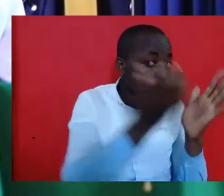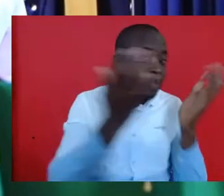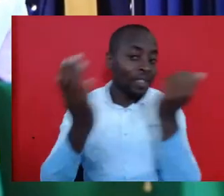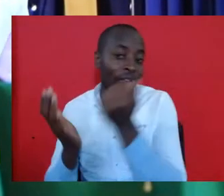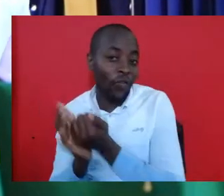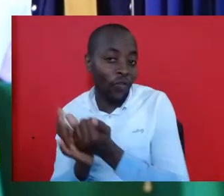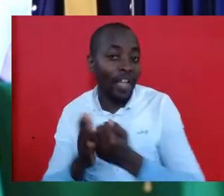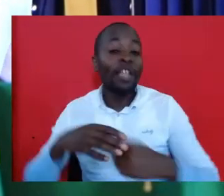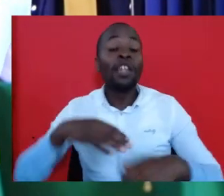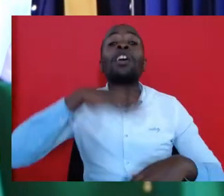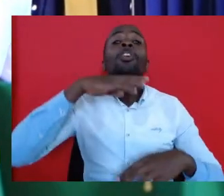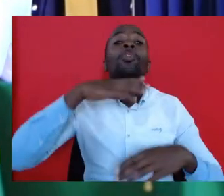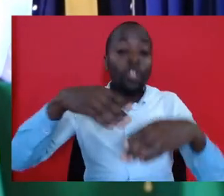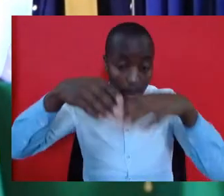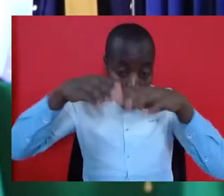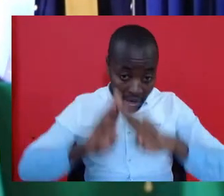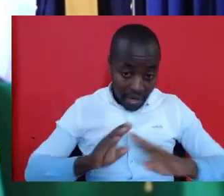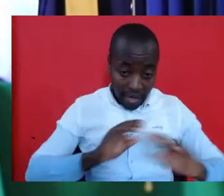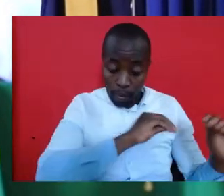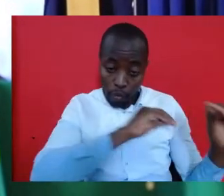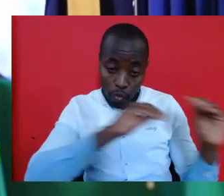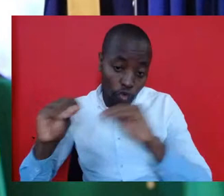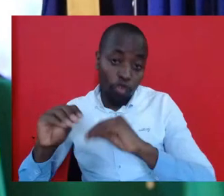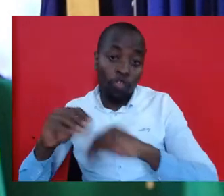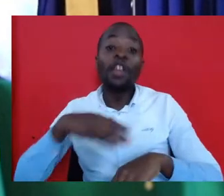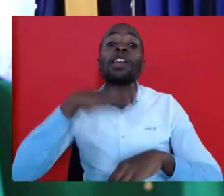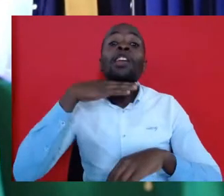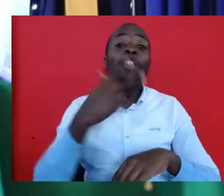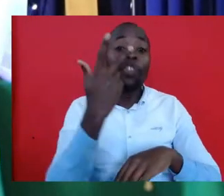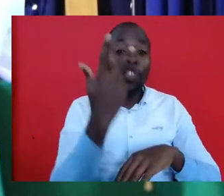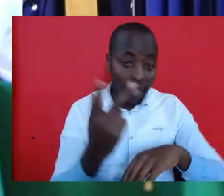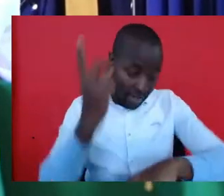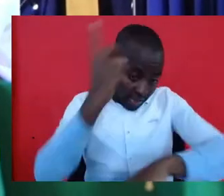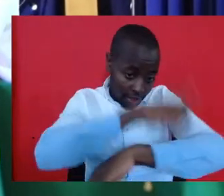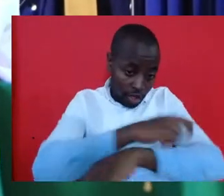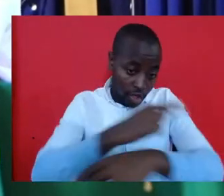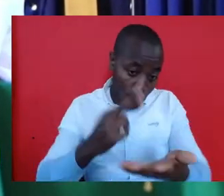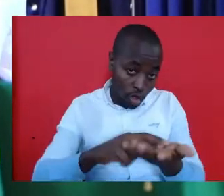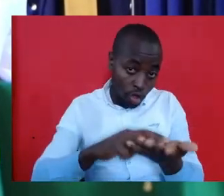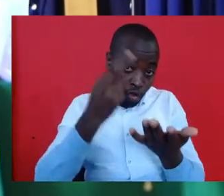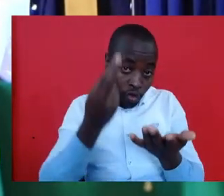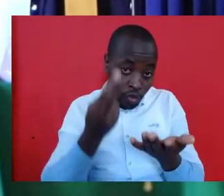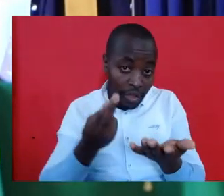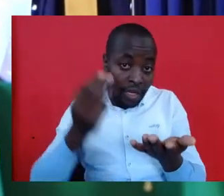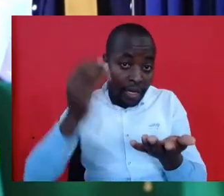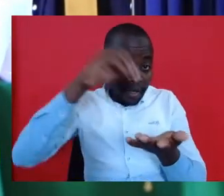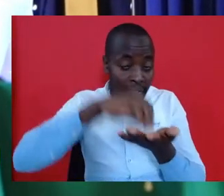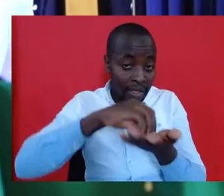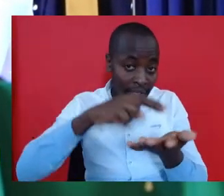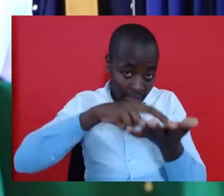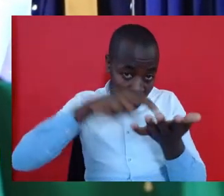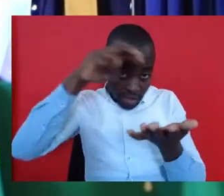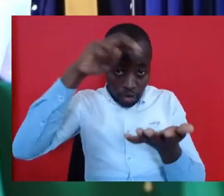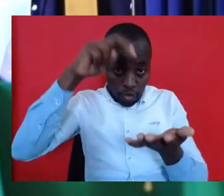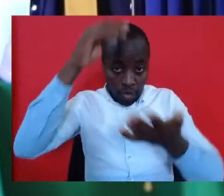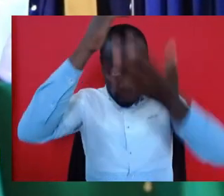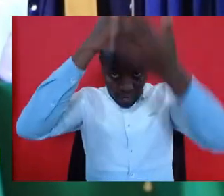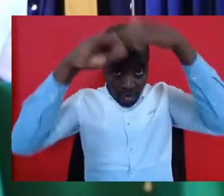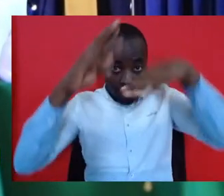dead, and was buried. He descended to the dead. On the third day, he rose again. He ascended into heaven.